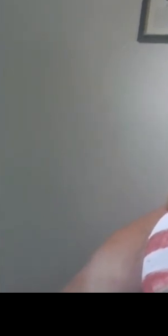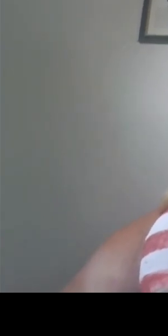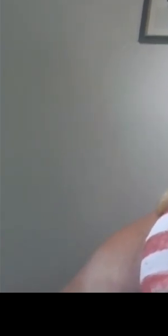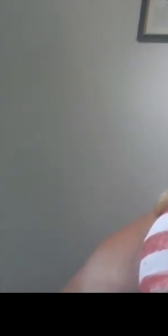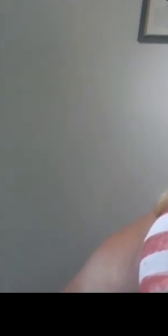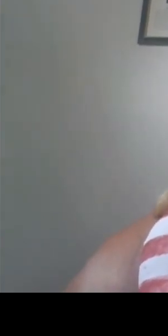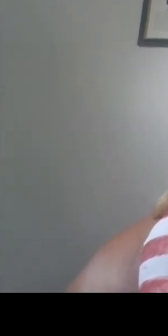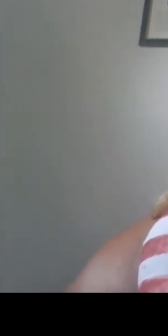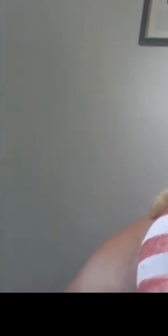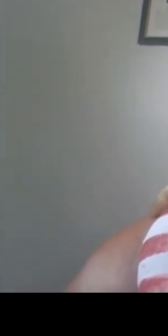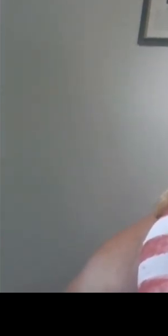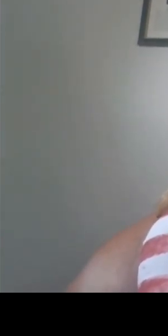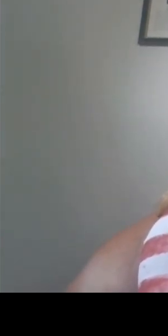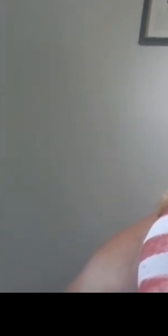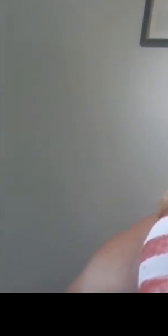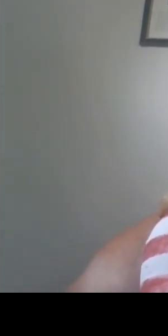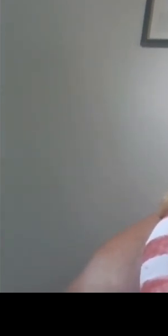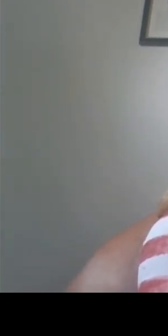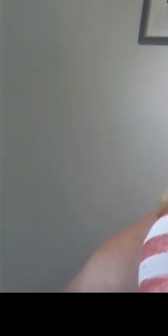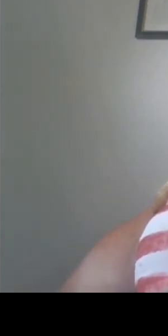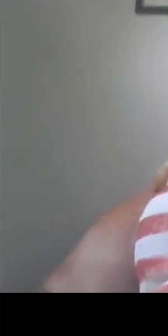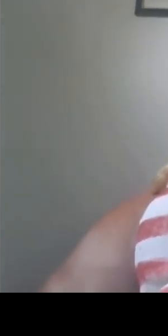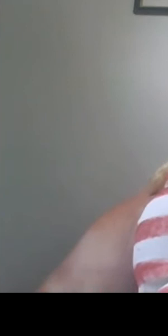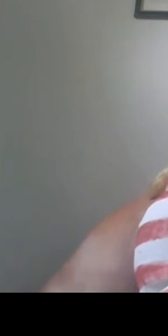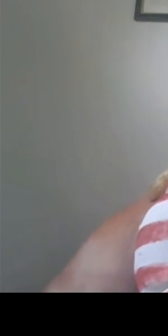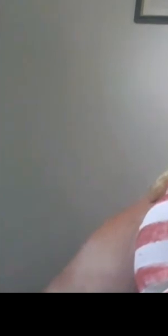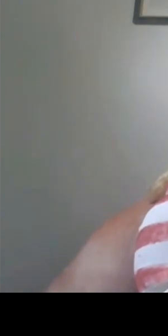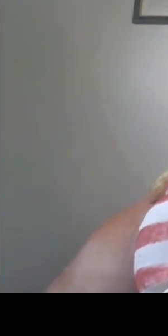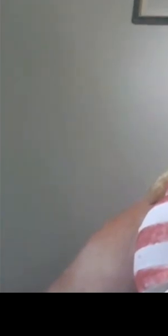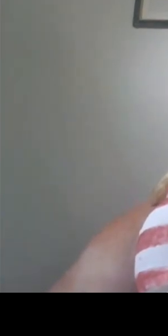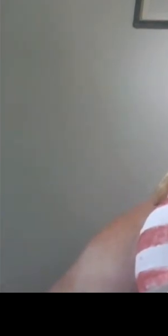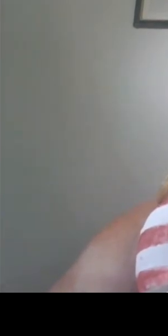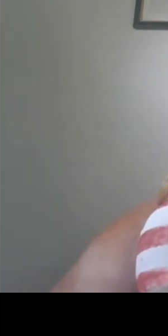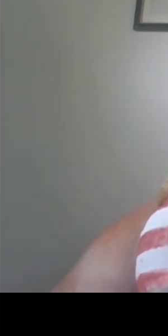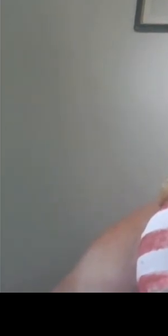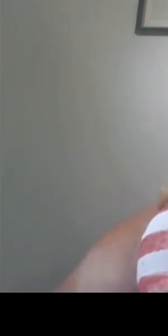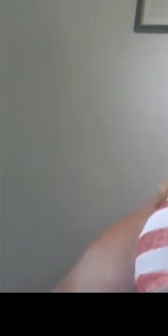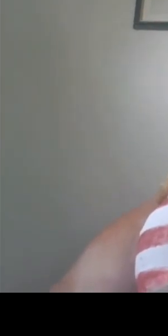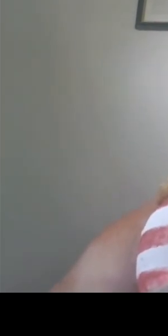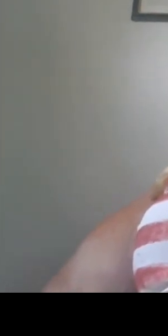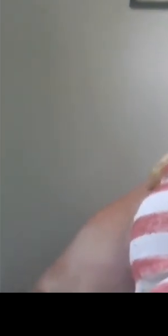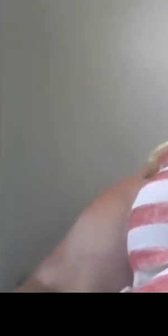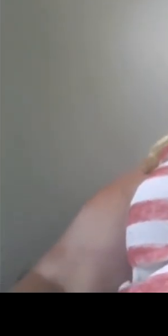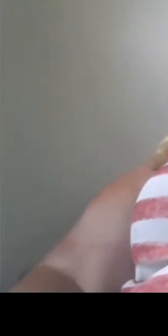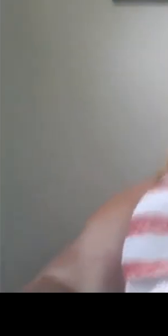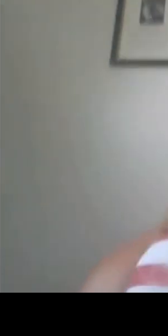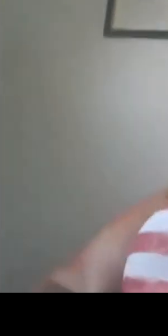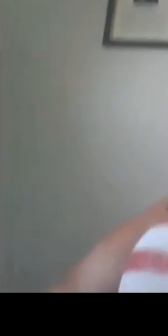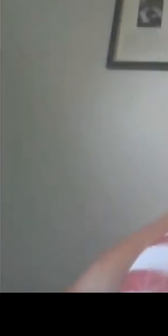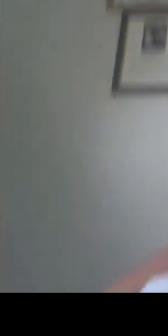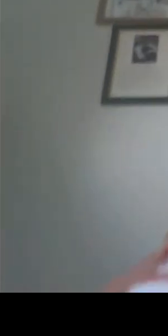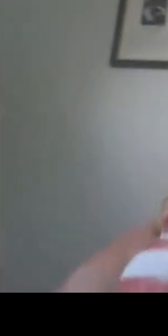our information to contact us if you have any additional questions, but it's a very useful